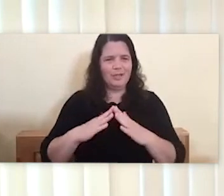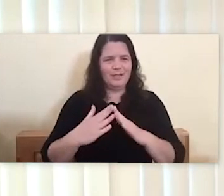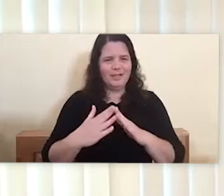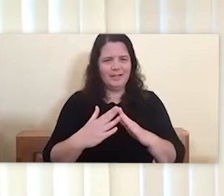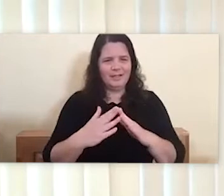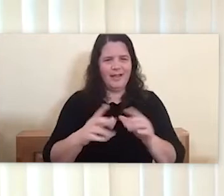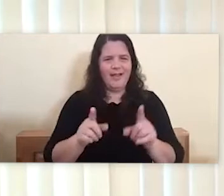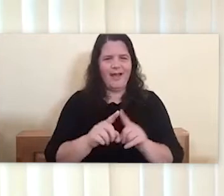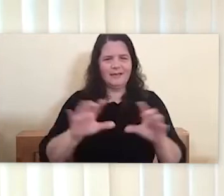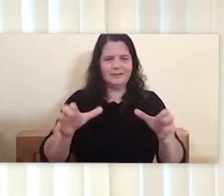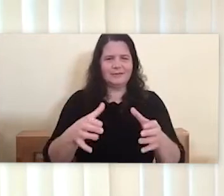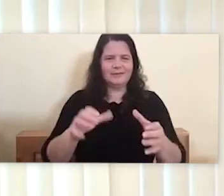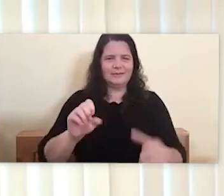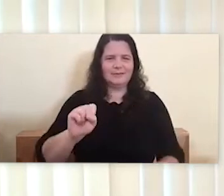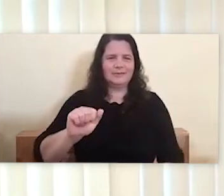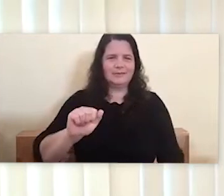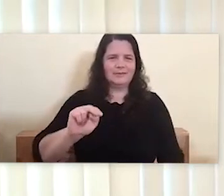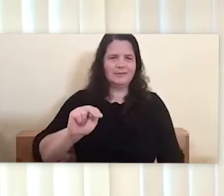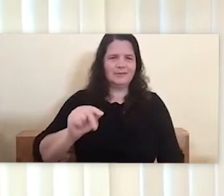Sangha.